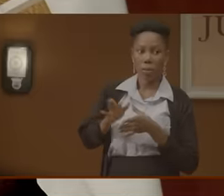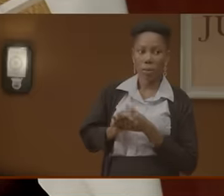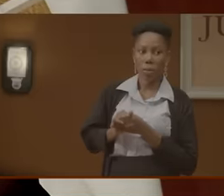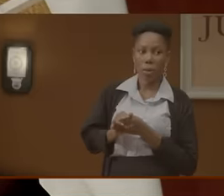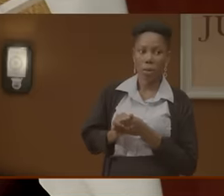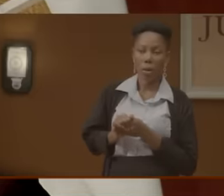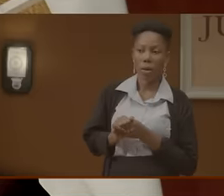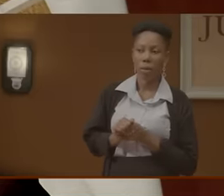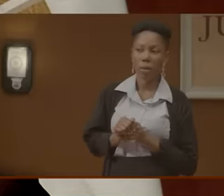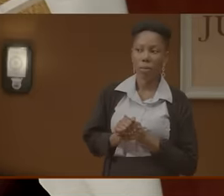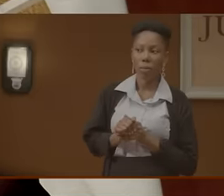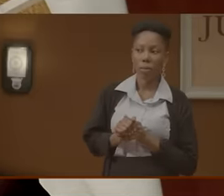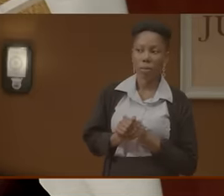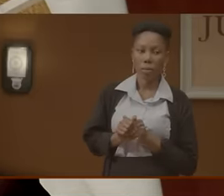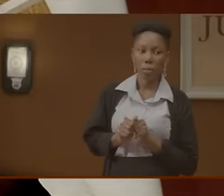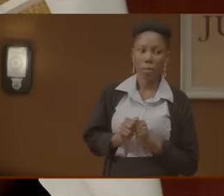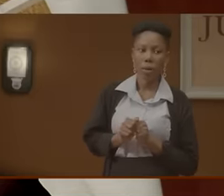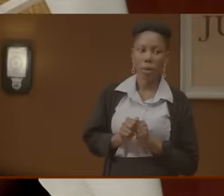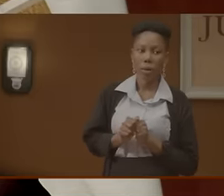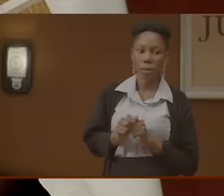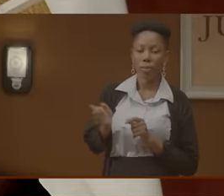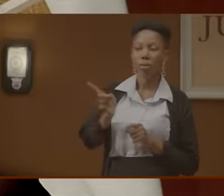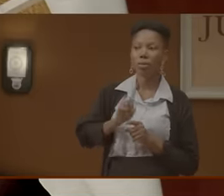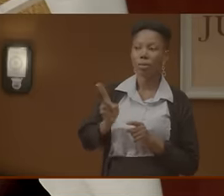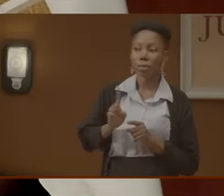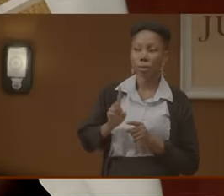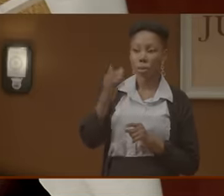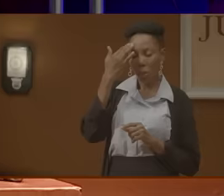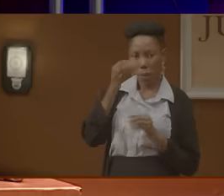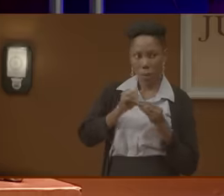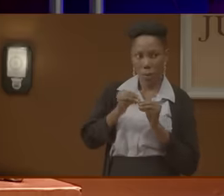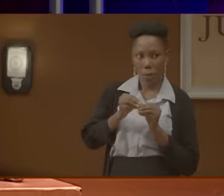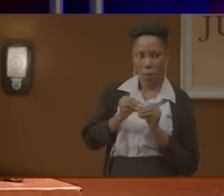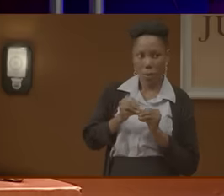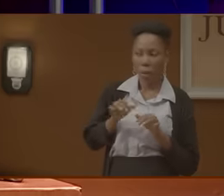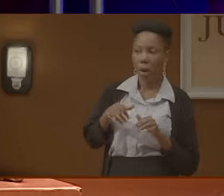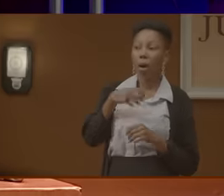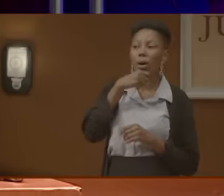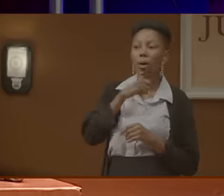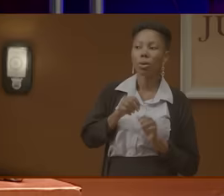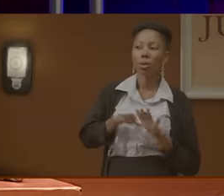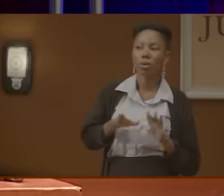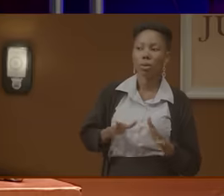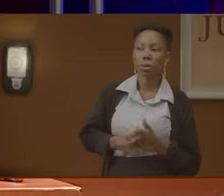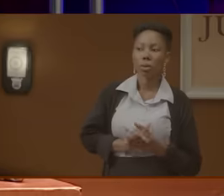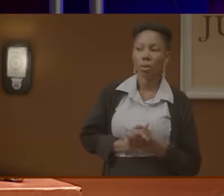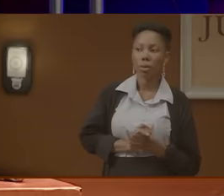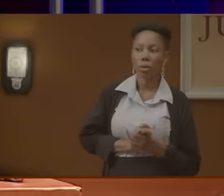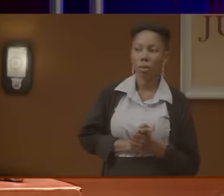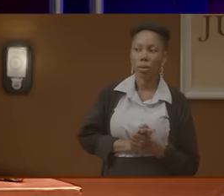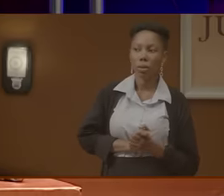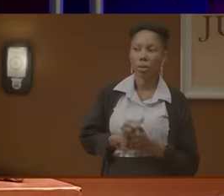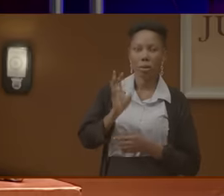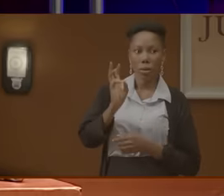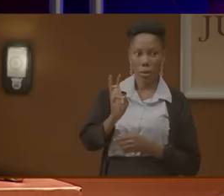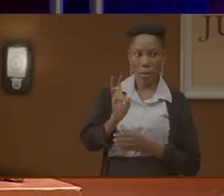or have access to your children? Ma? What's the age? Number one. Tell me the age of the children. The age of the children, Rafael